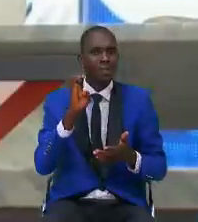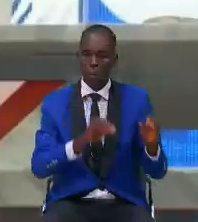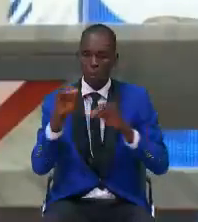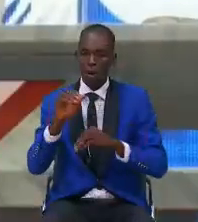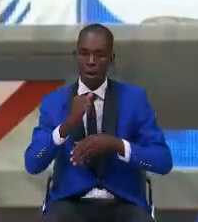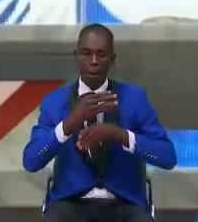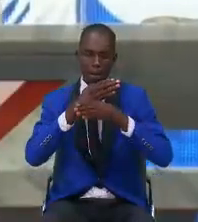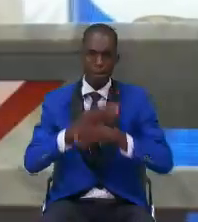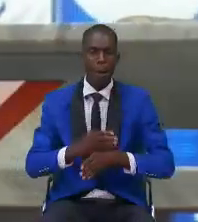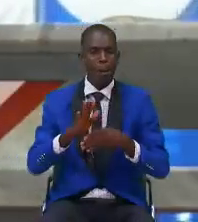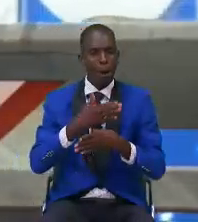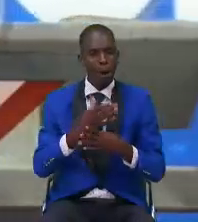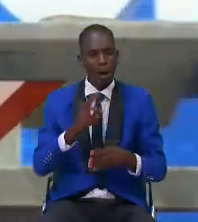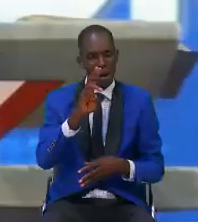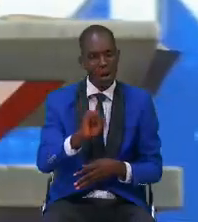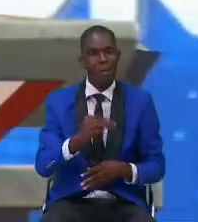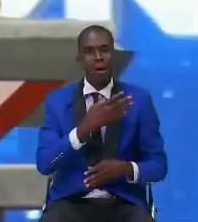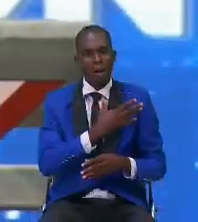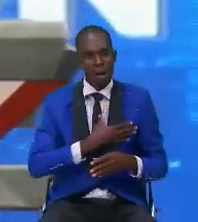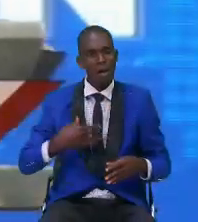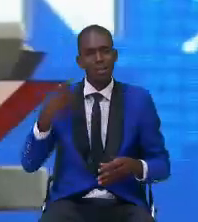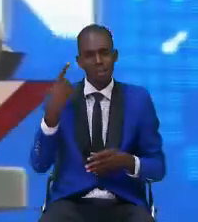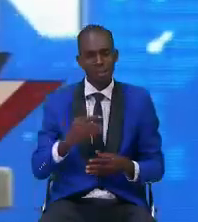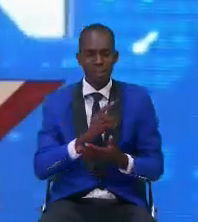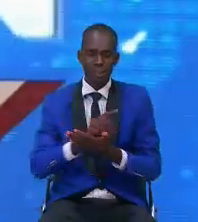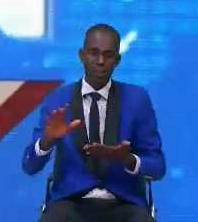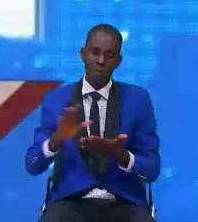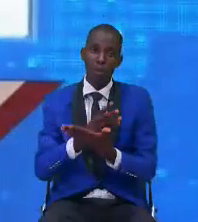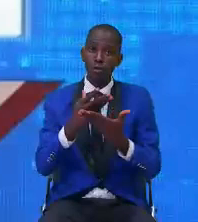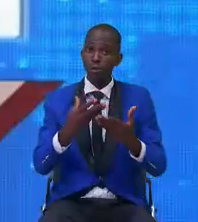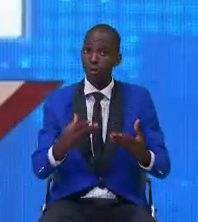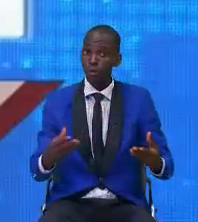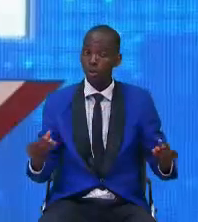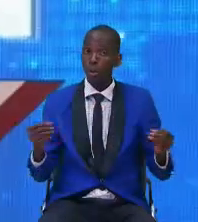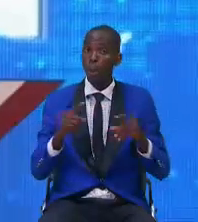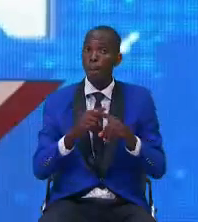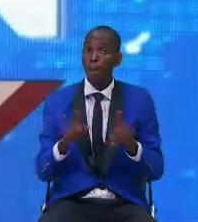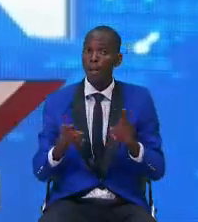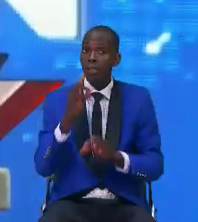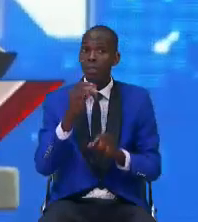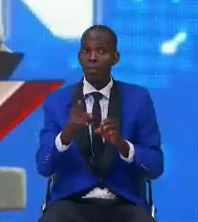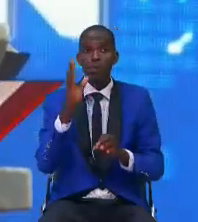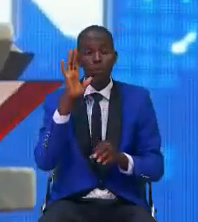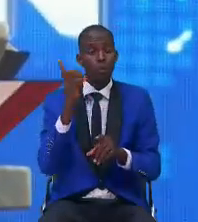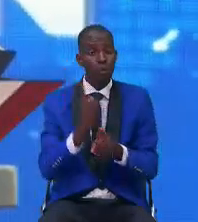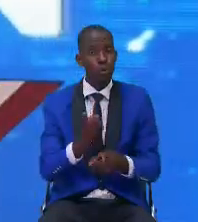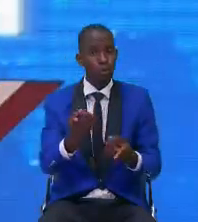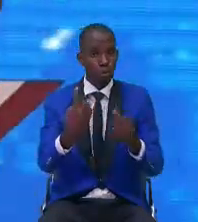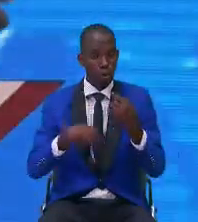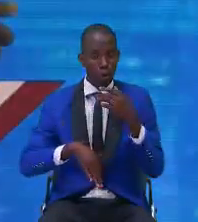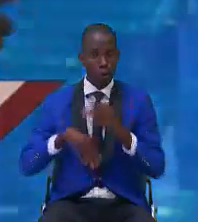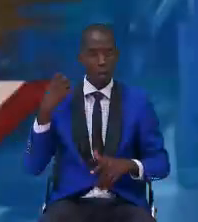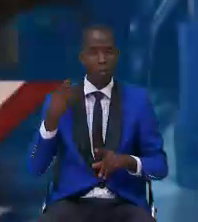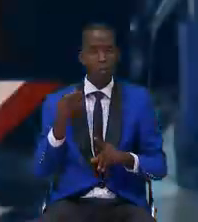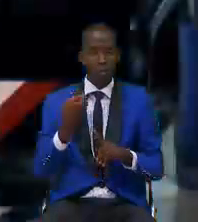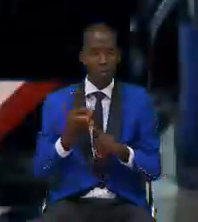life is wayward, he sets a barrier between him and the divine solution. But you know, if you